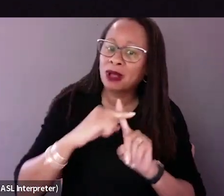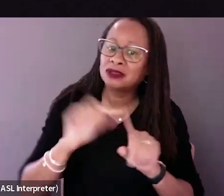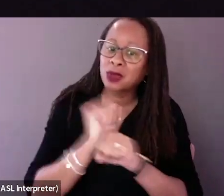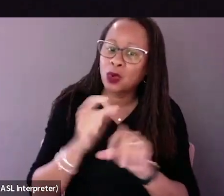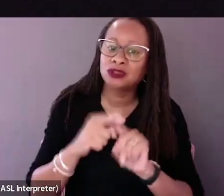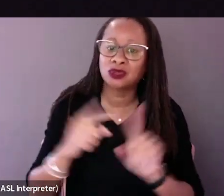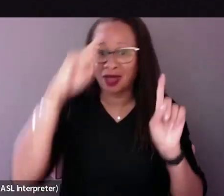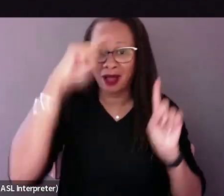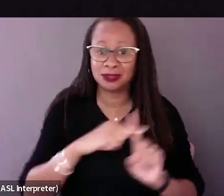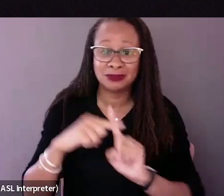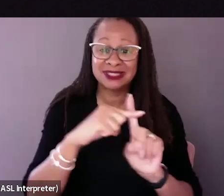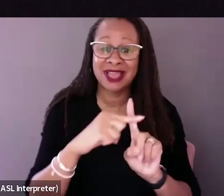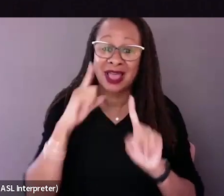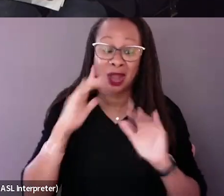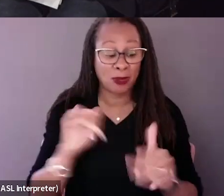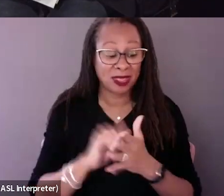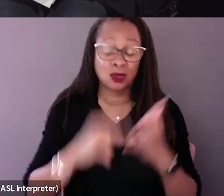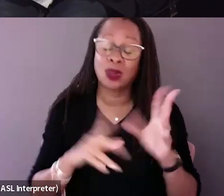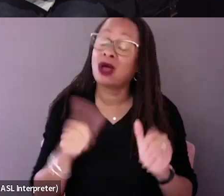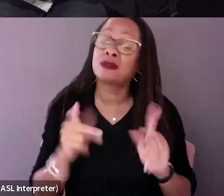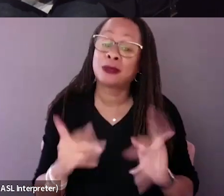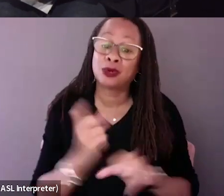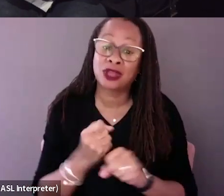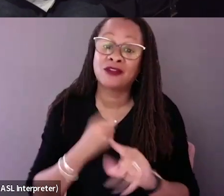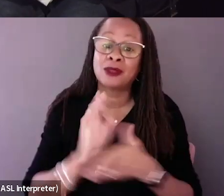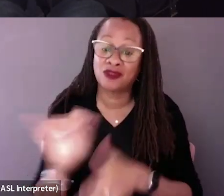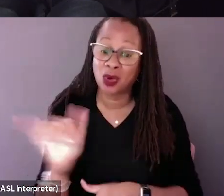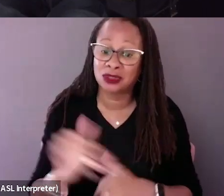that optimism. And I hope that that's what other people take from it too.